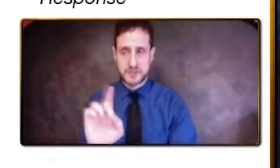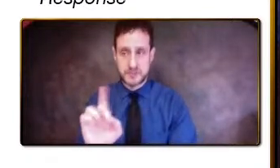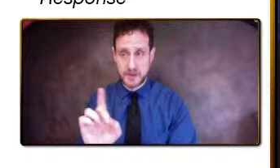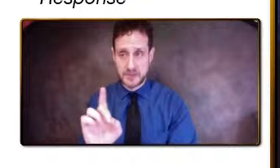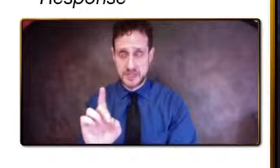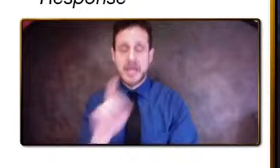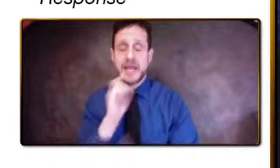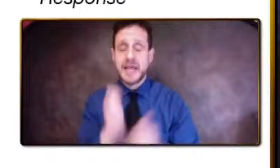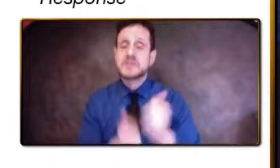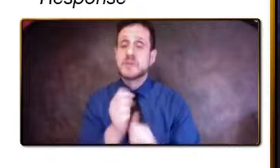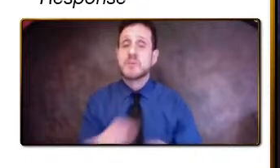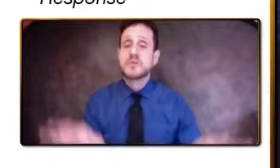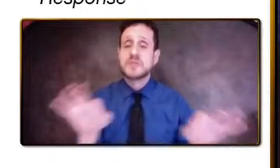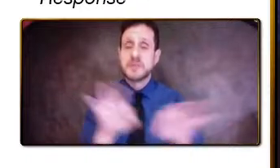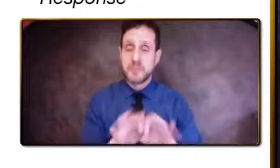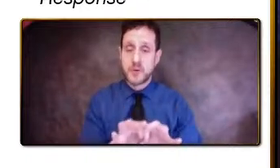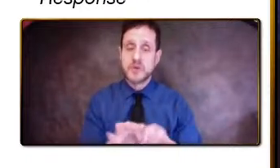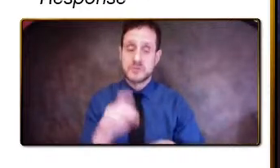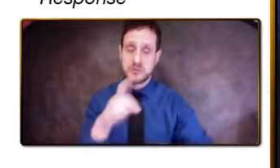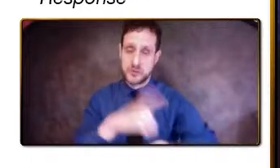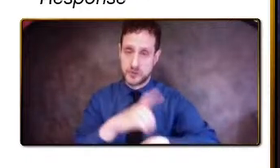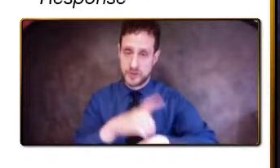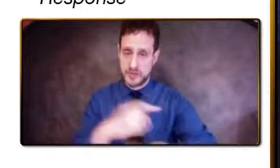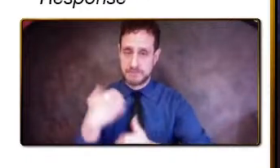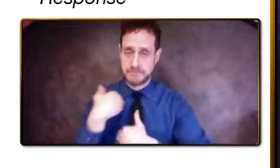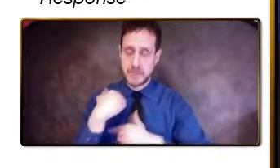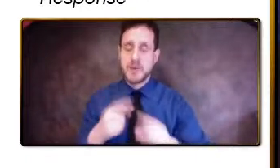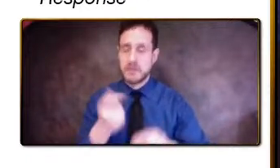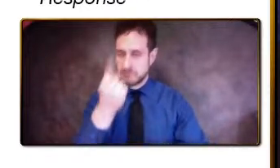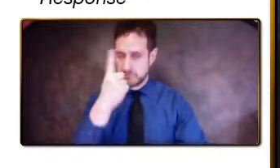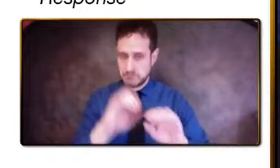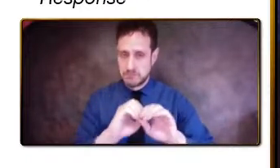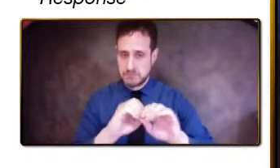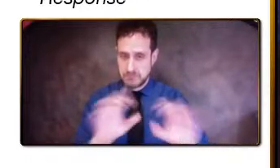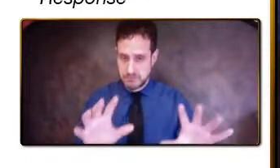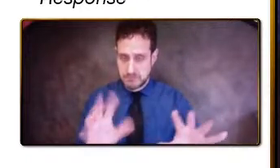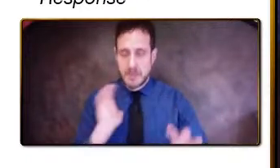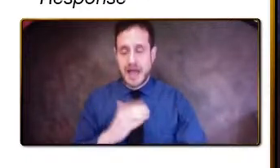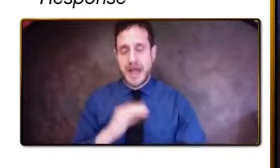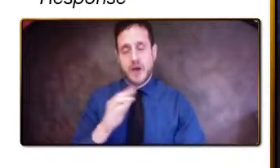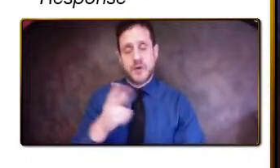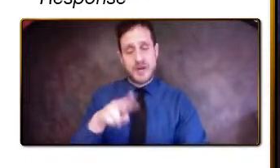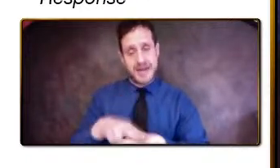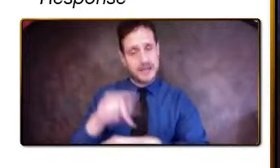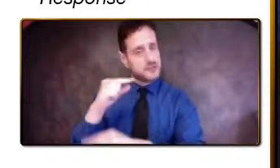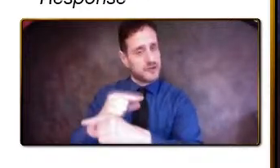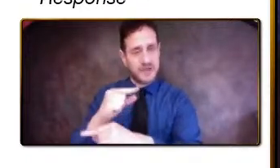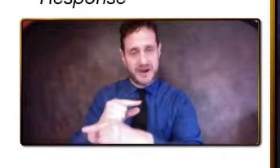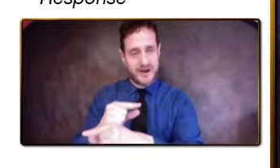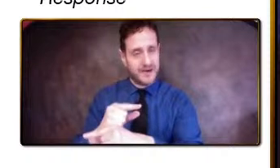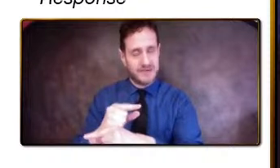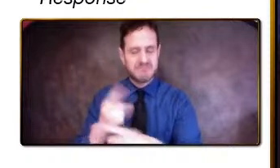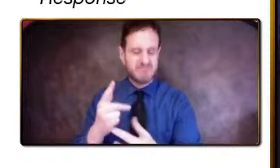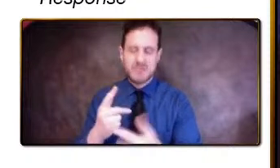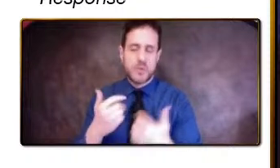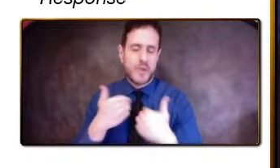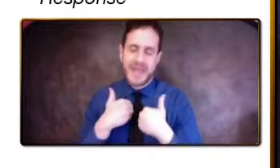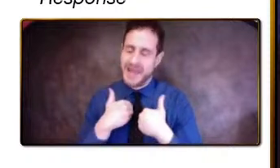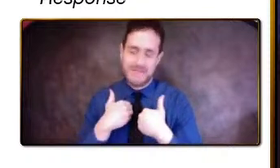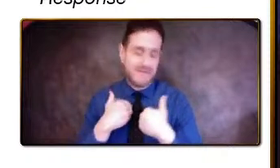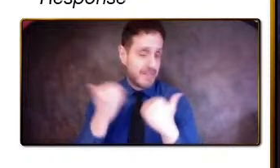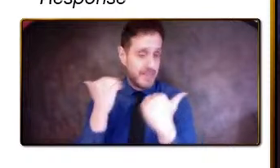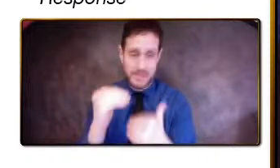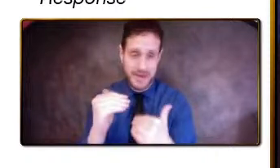duty than that. But I do want to make clear that our Guard personnel is not infinite. Ongoing missions here